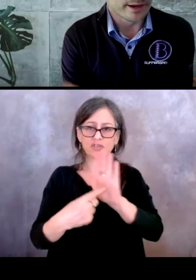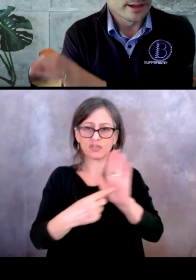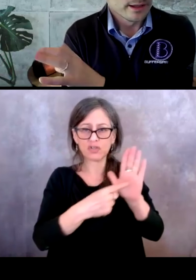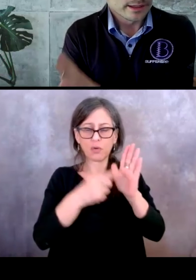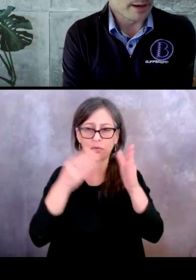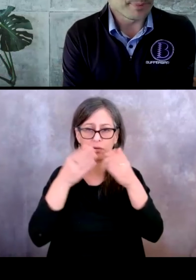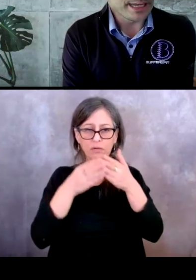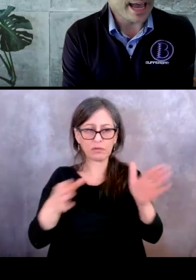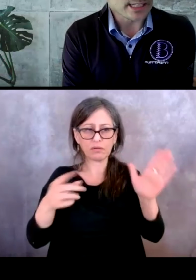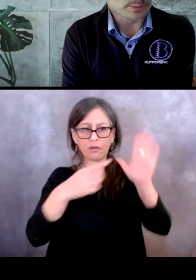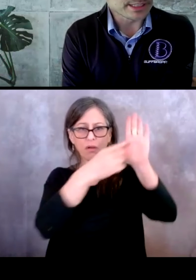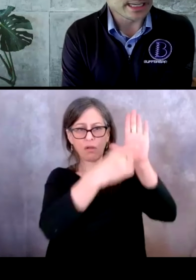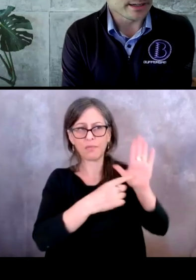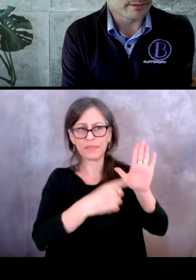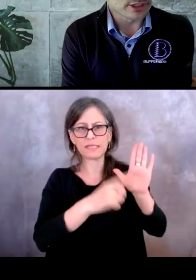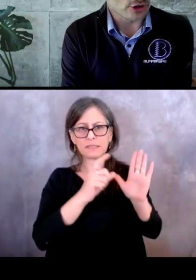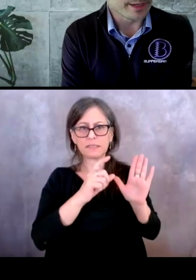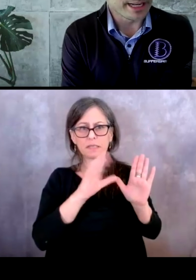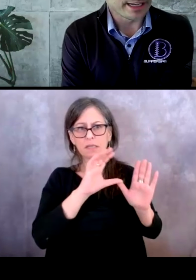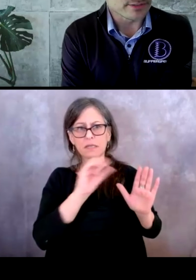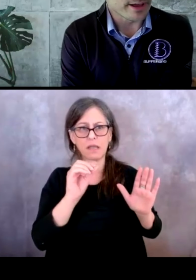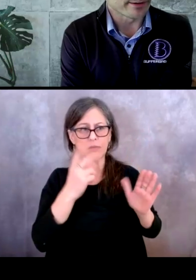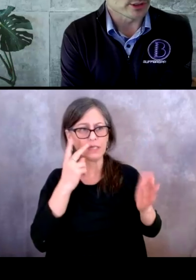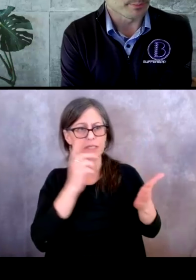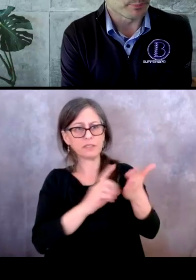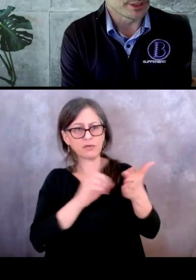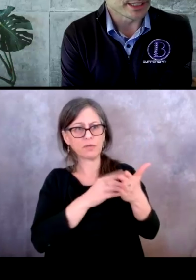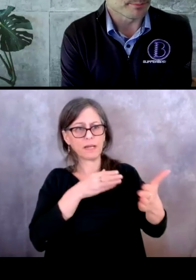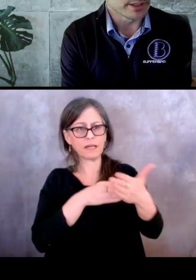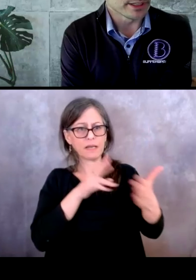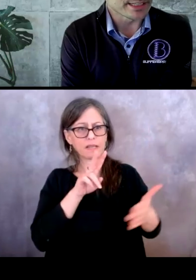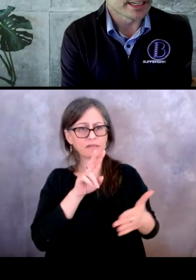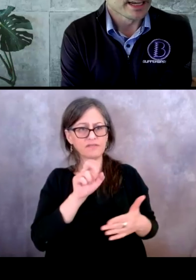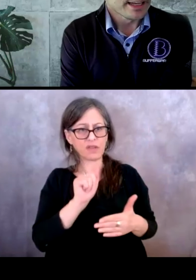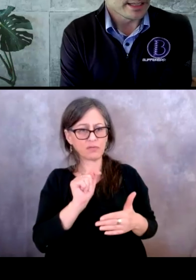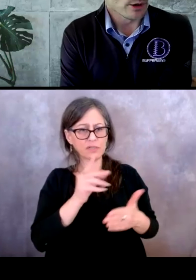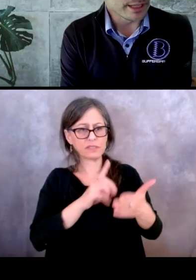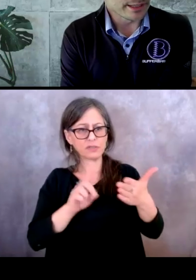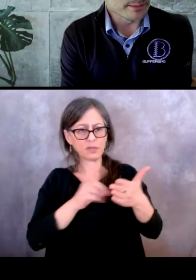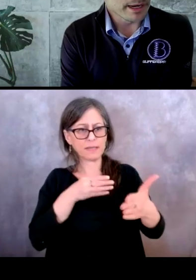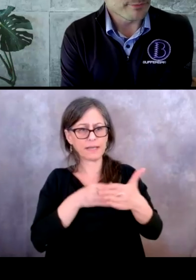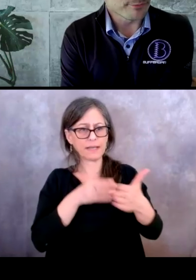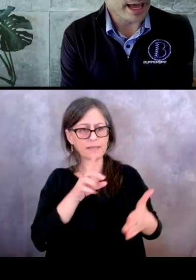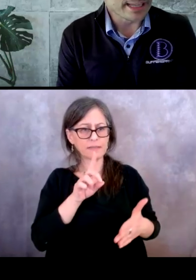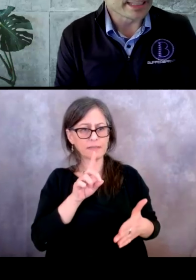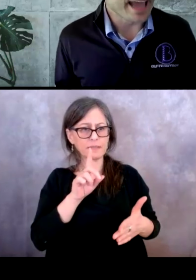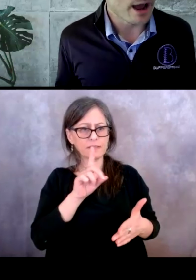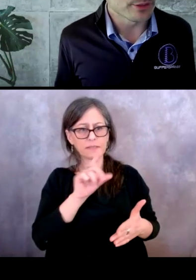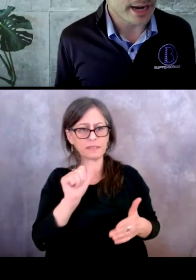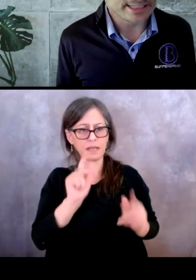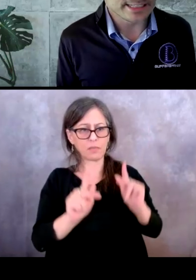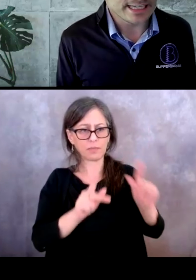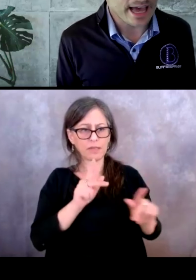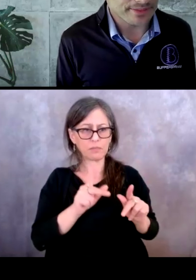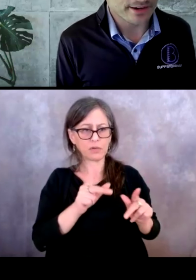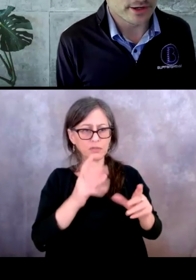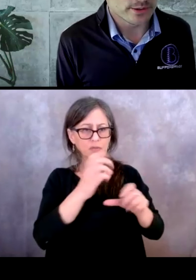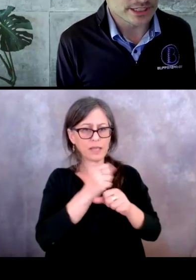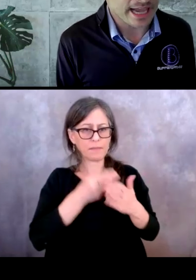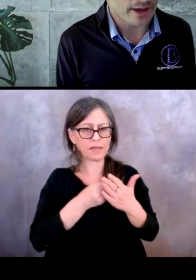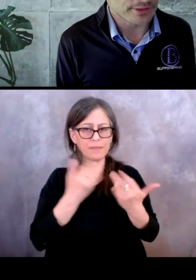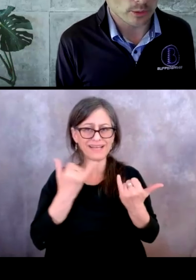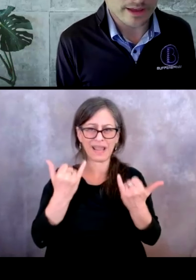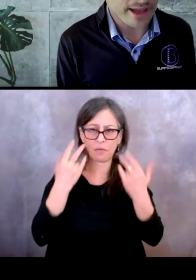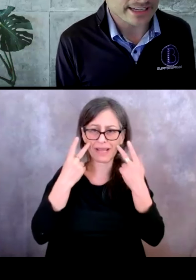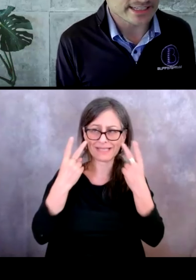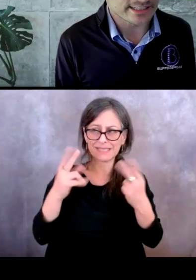blotter that company X was seen discriminating against veterans or people with disabilities, and getting the money for that. It's now that I see that news